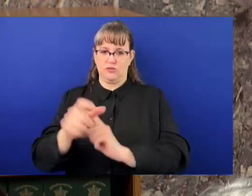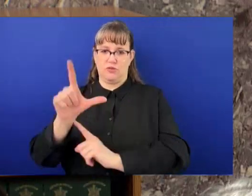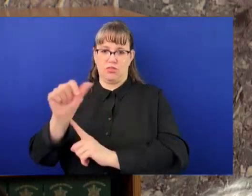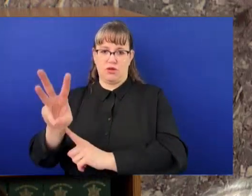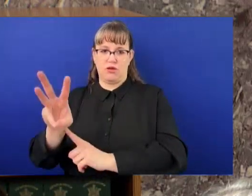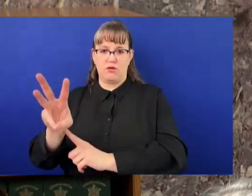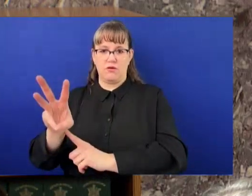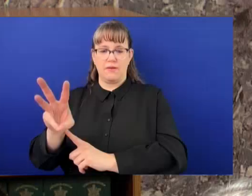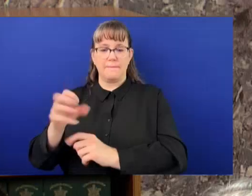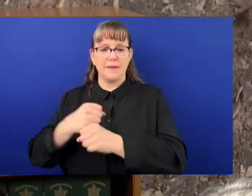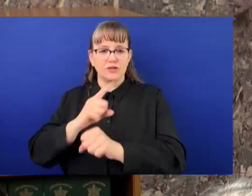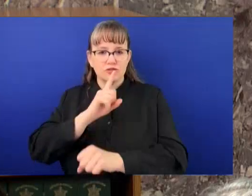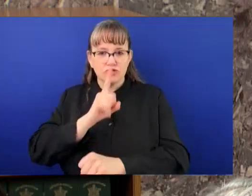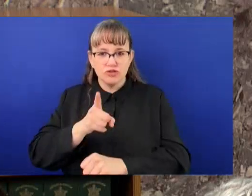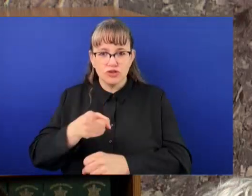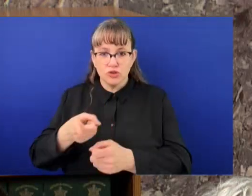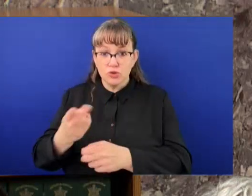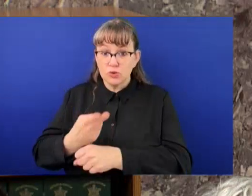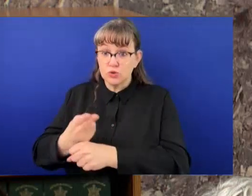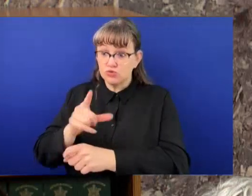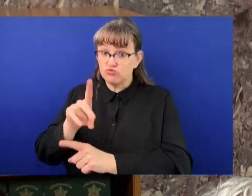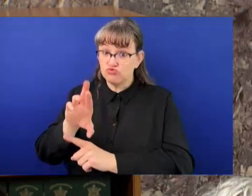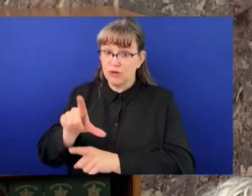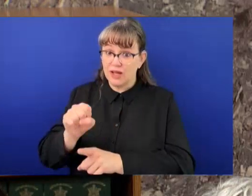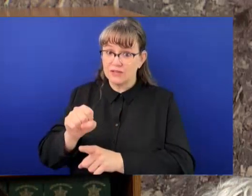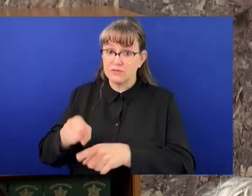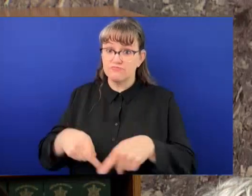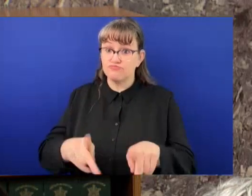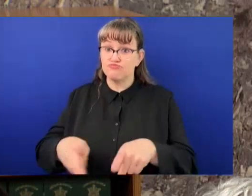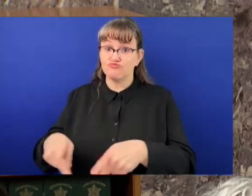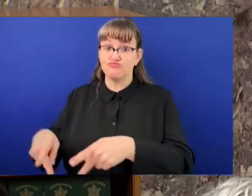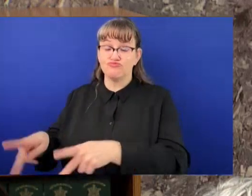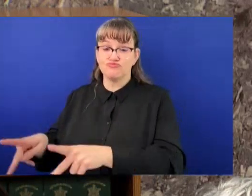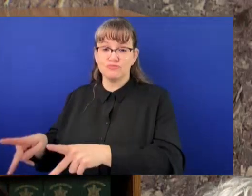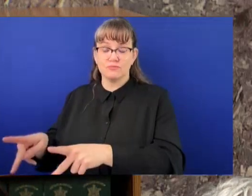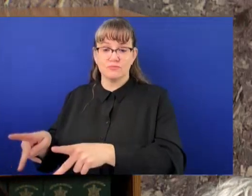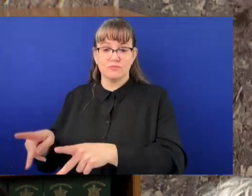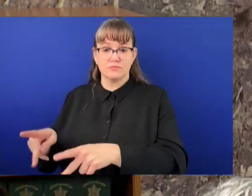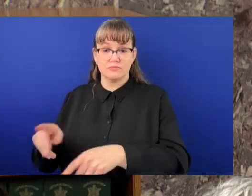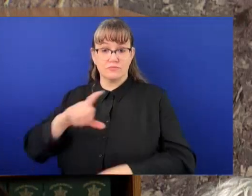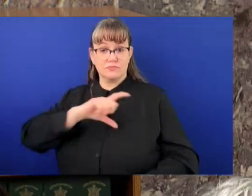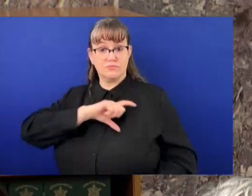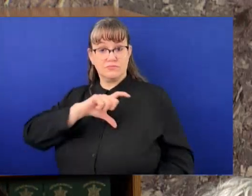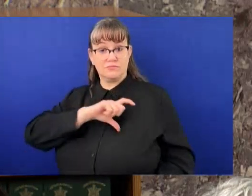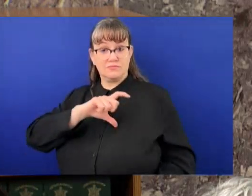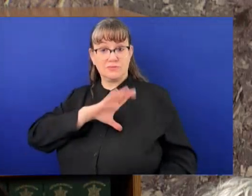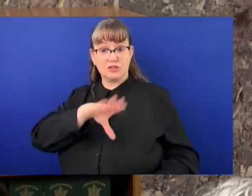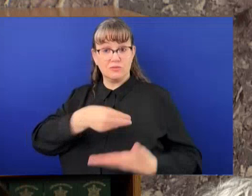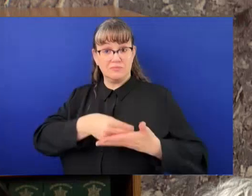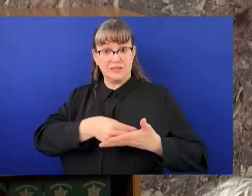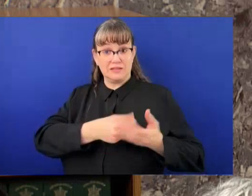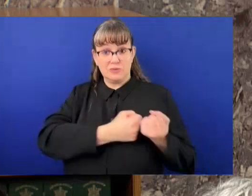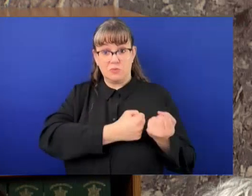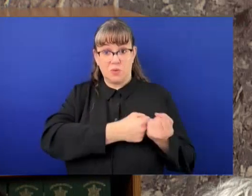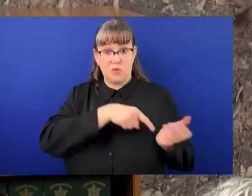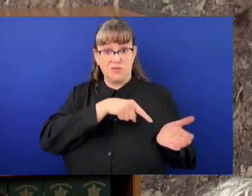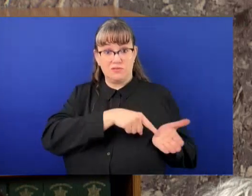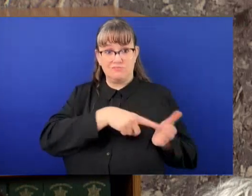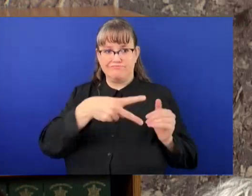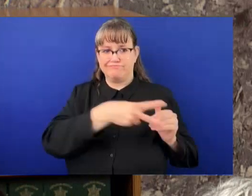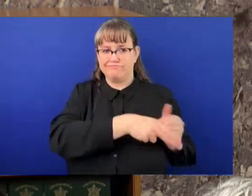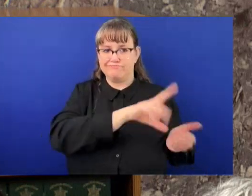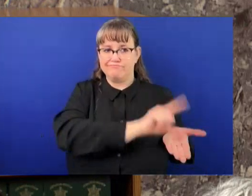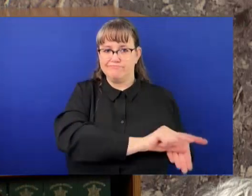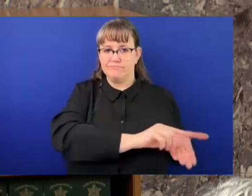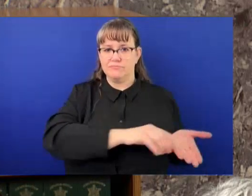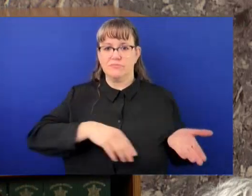expand non-described drug programs. Let's look at another organization called SUSTAIN, which stands for Substance